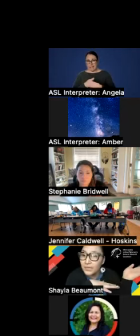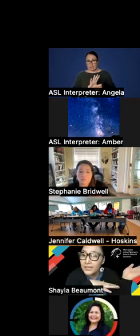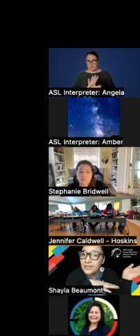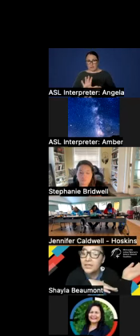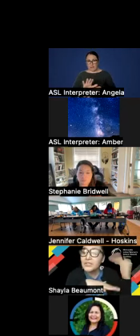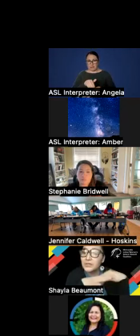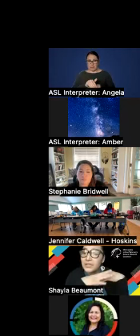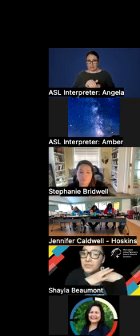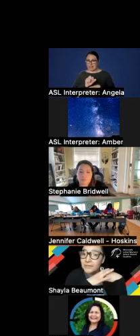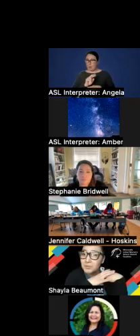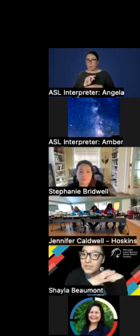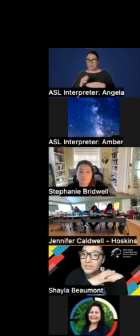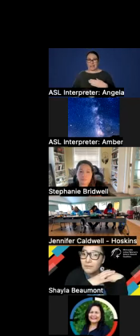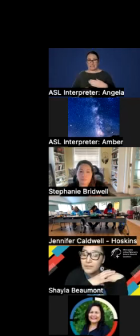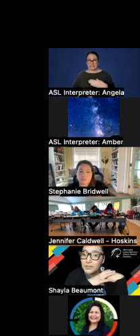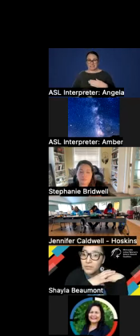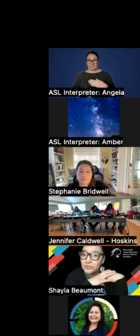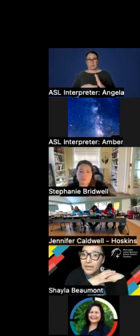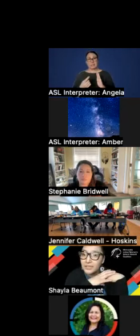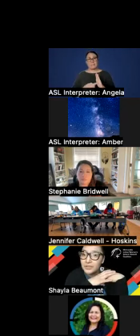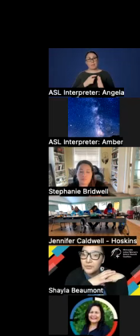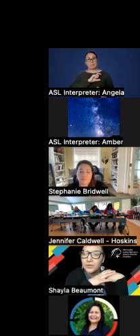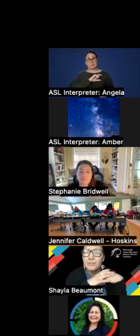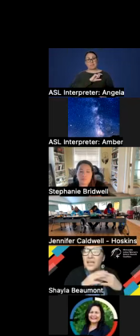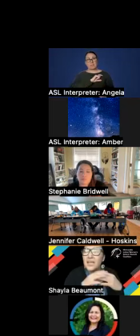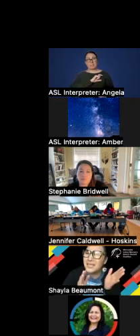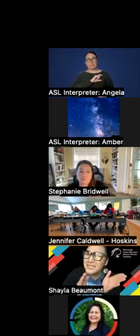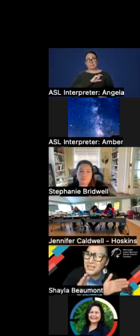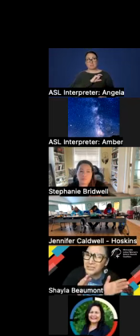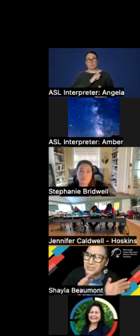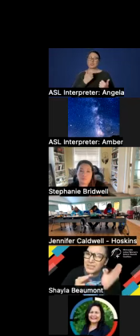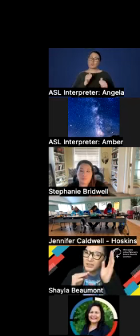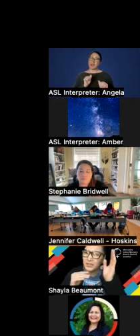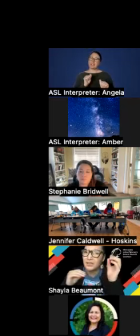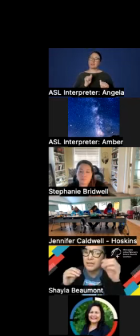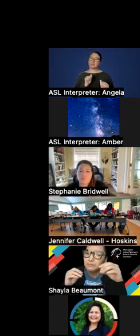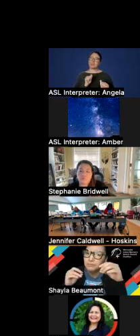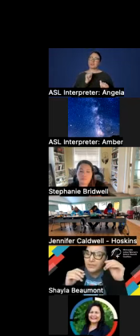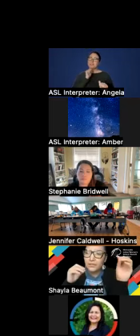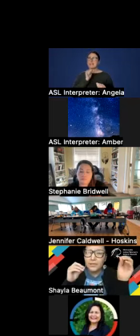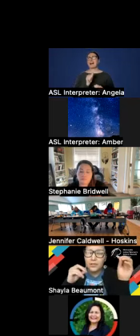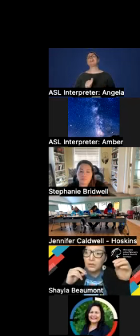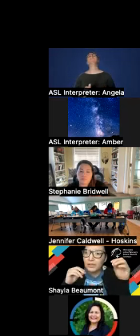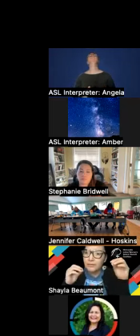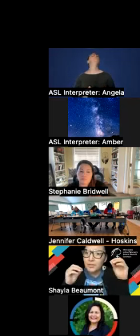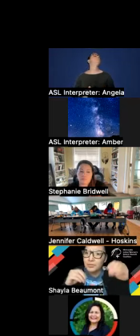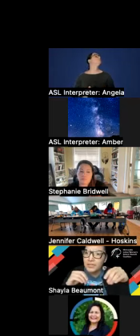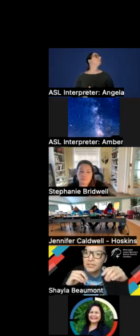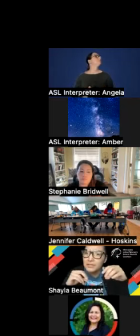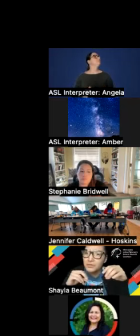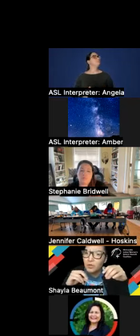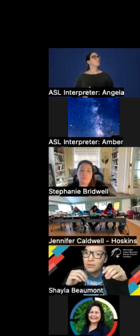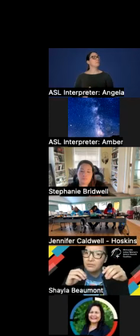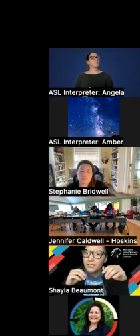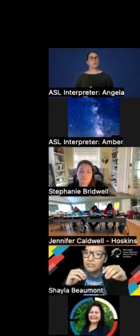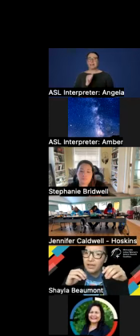on the weekends. So sometimes police officers will try to, not necessarily, go away from their police